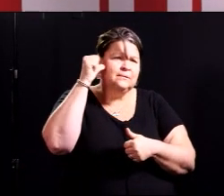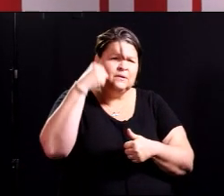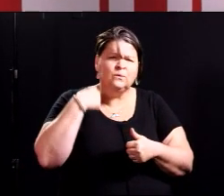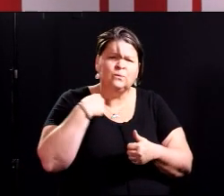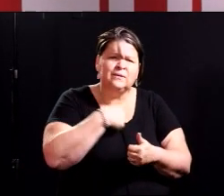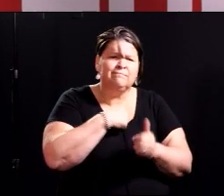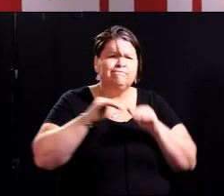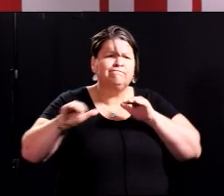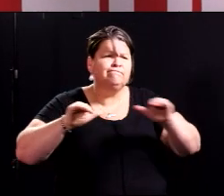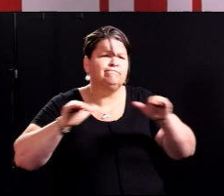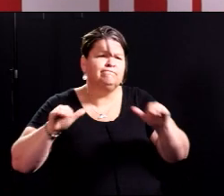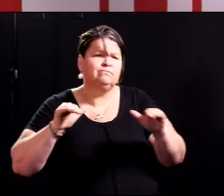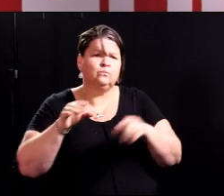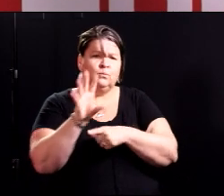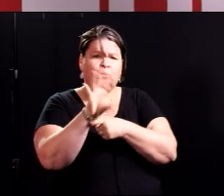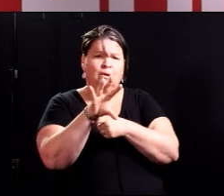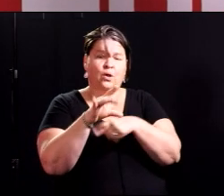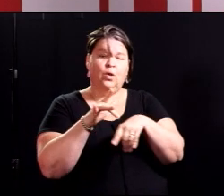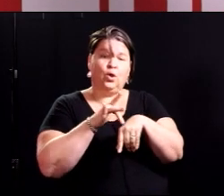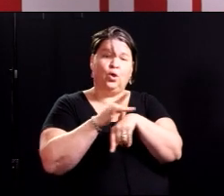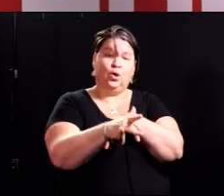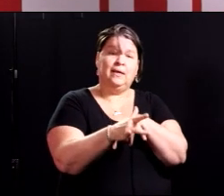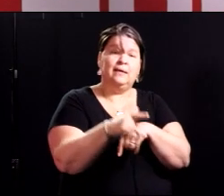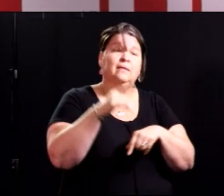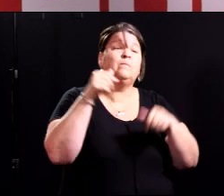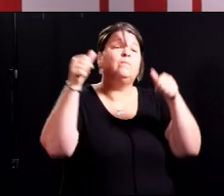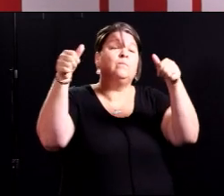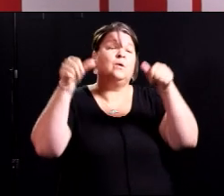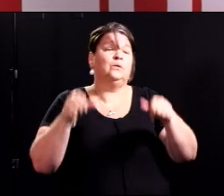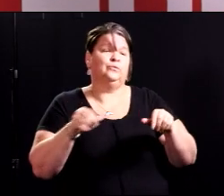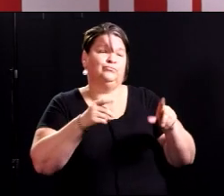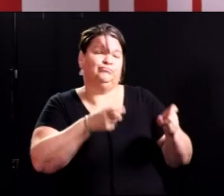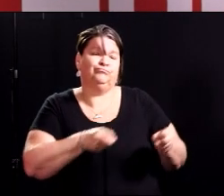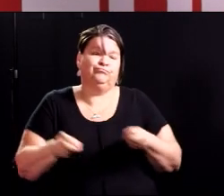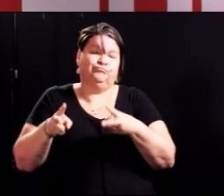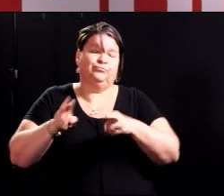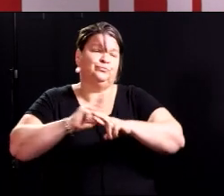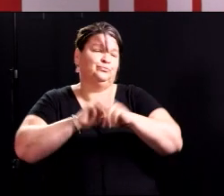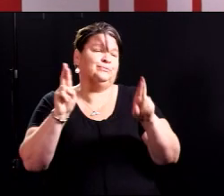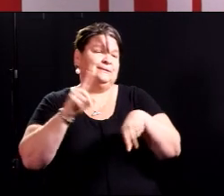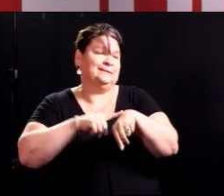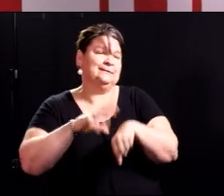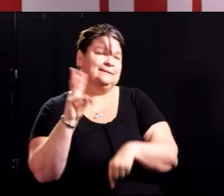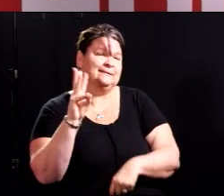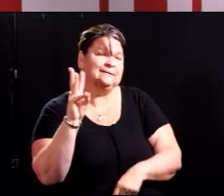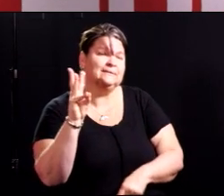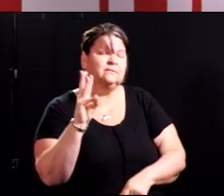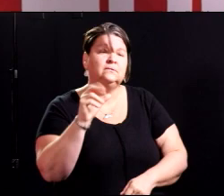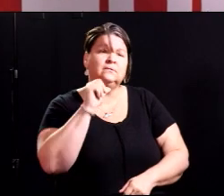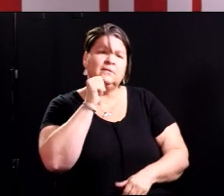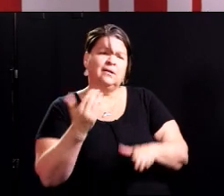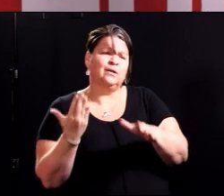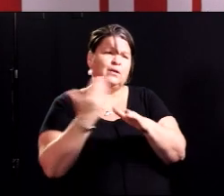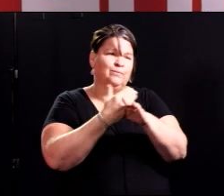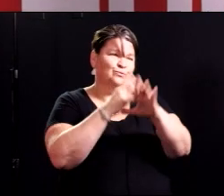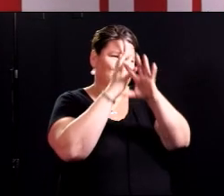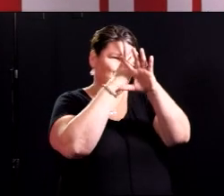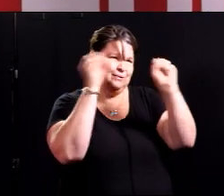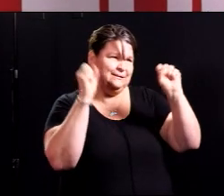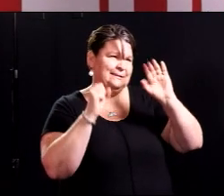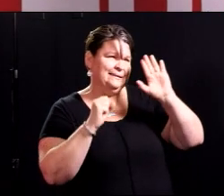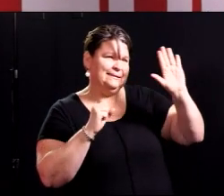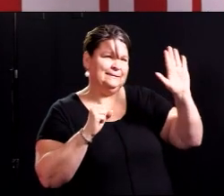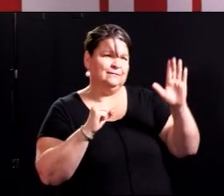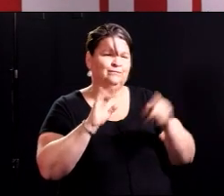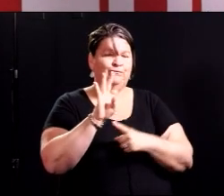little earlier and then go on at 6 so that we don't step on the president's toes, whose briefings are now at 4:30.